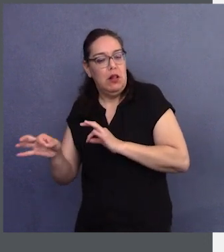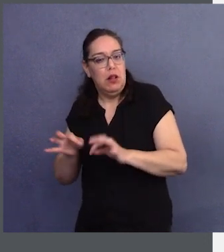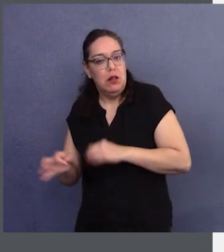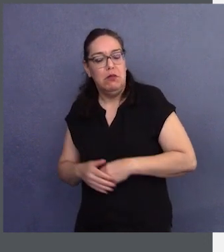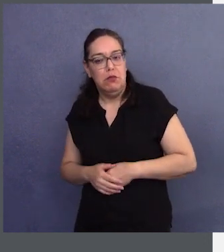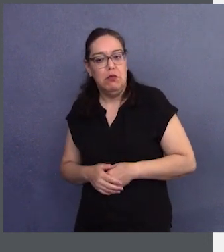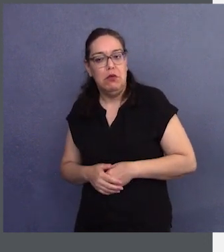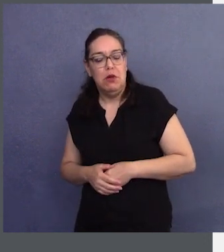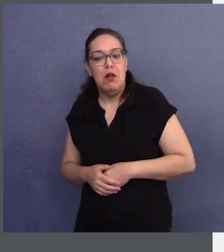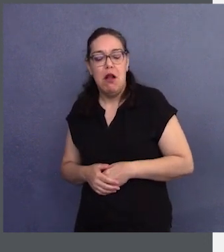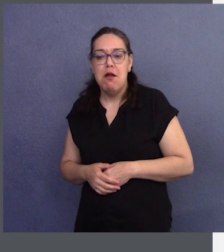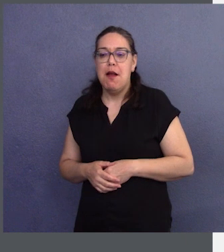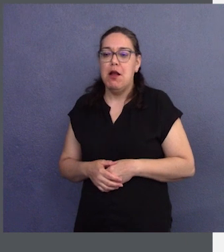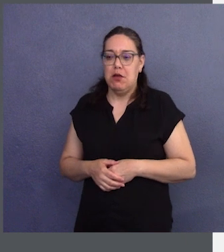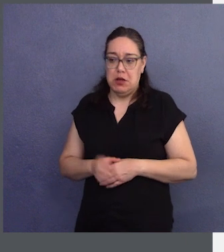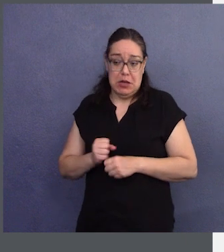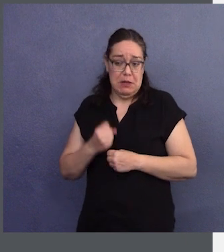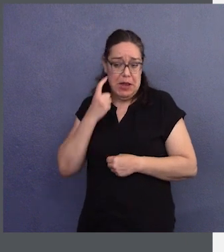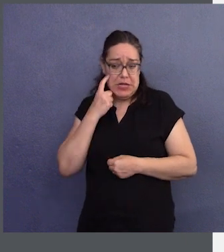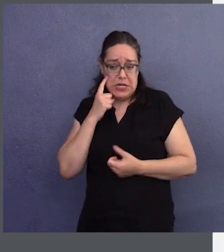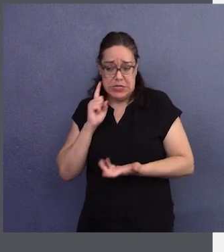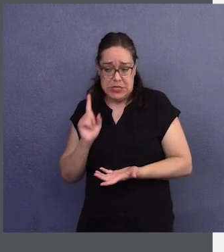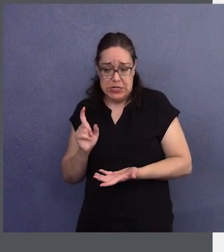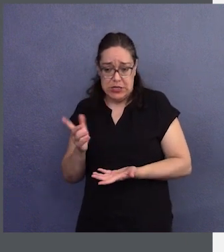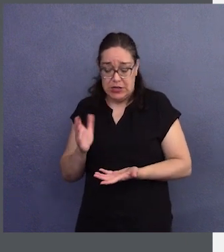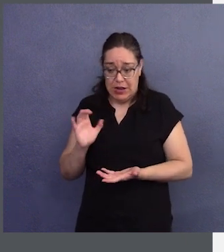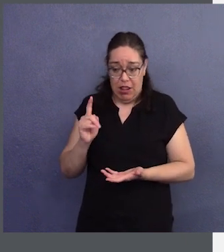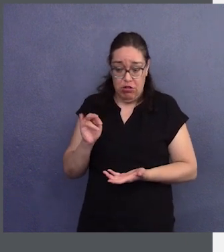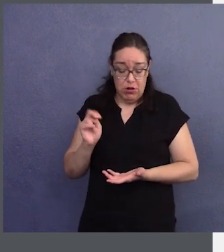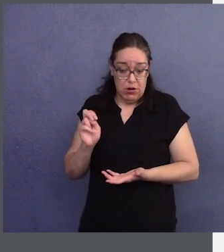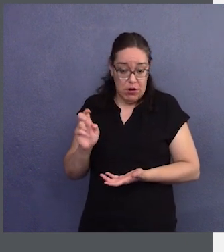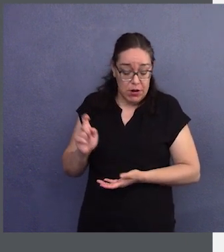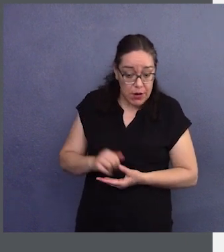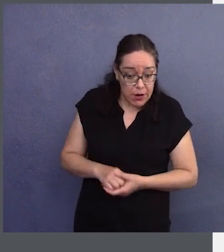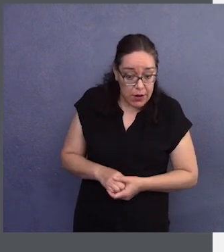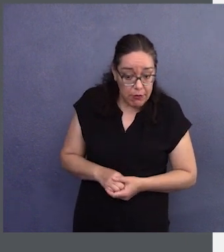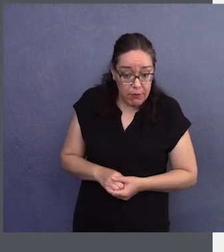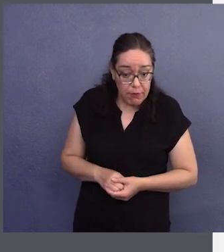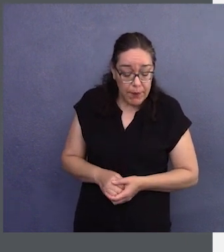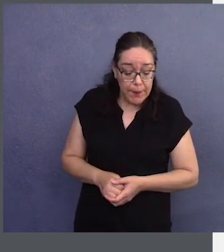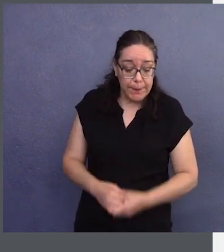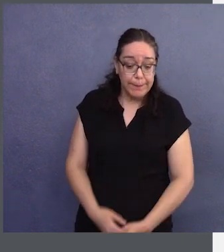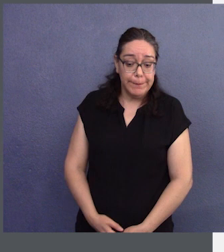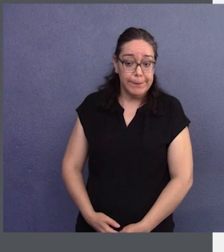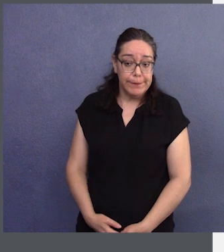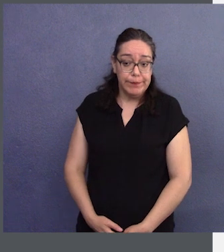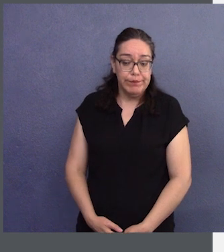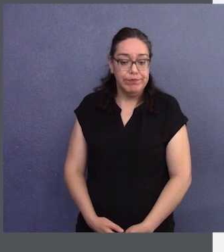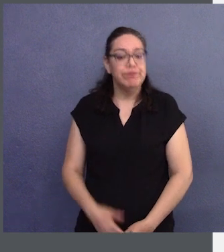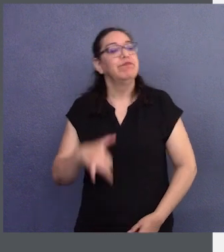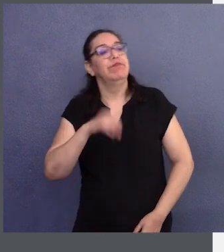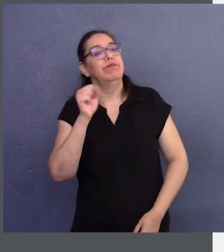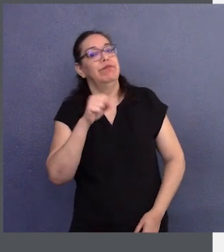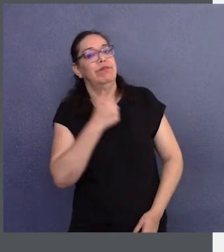to describe that. Does that make any sense, Catherine? Yes, and I'm